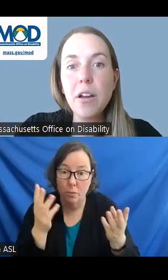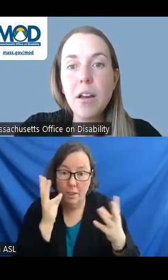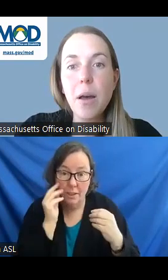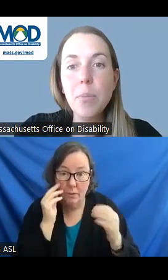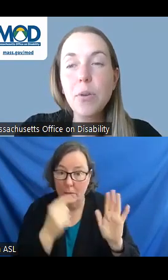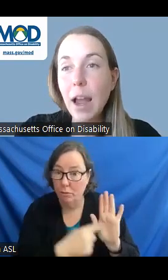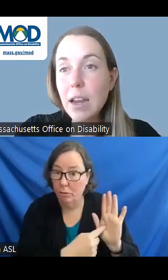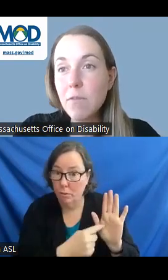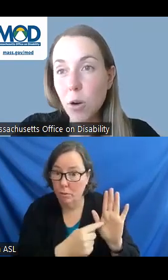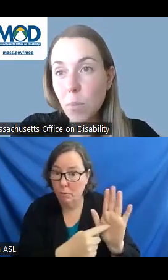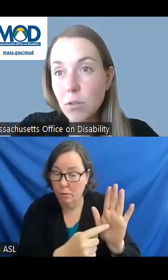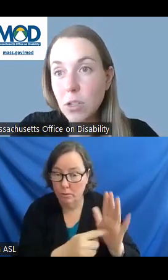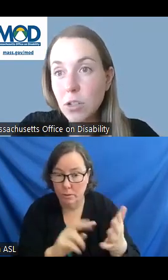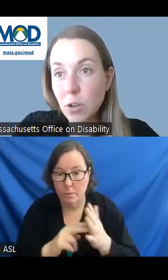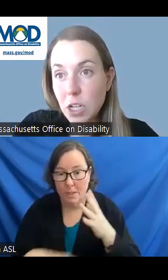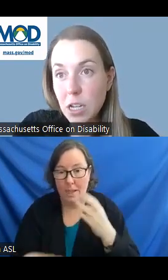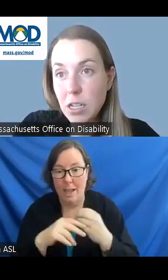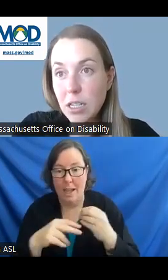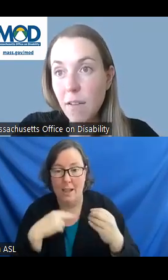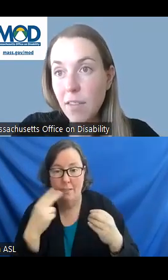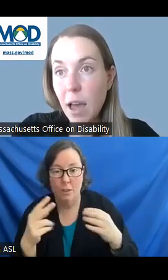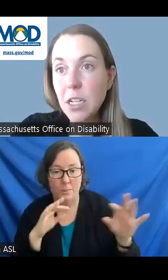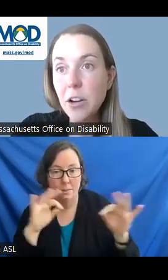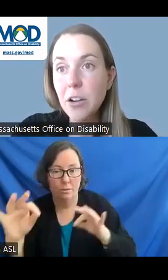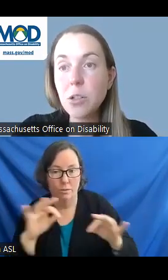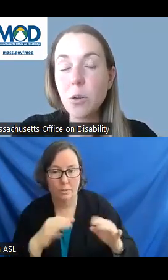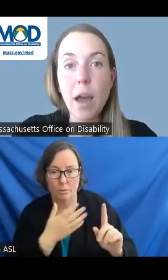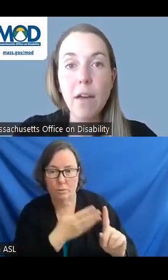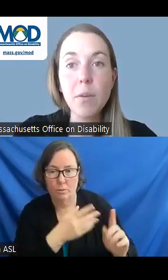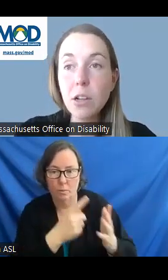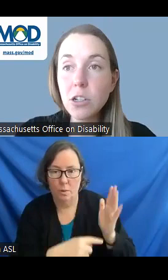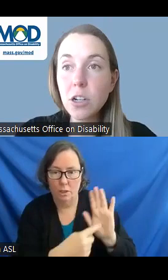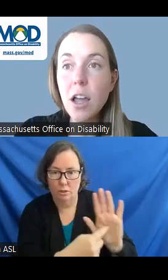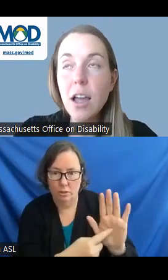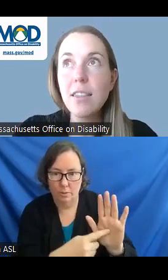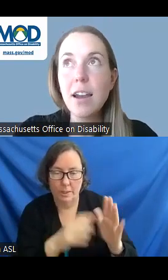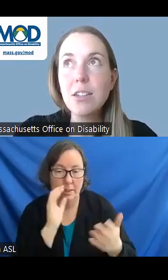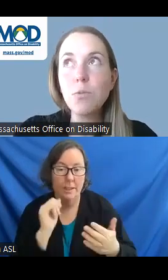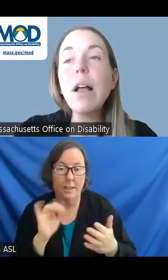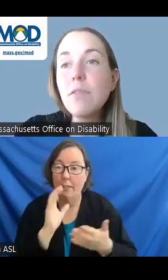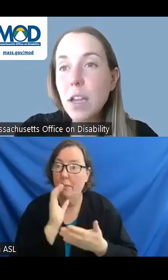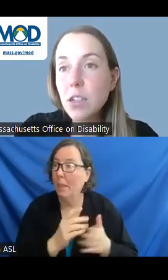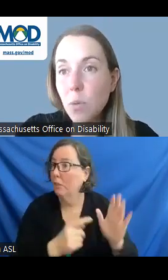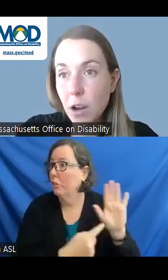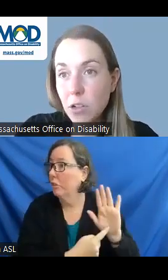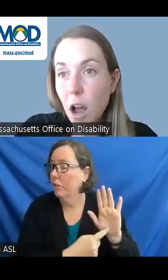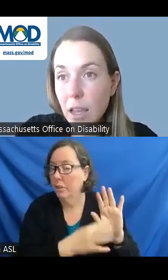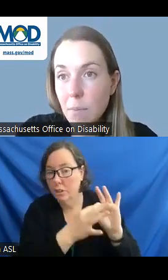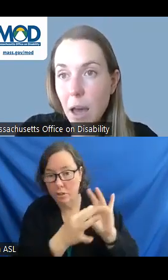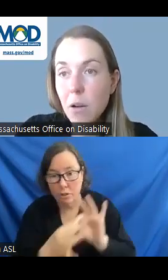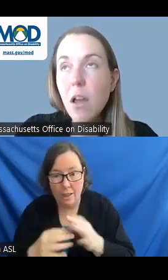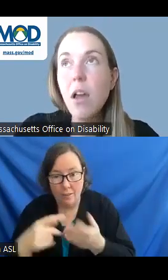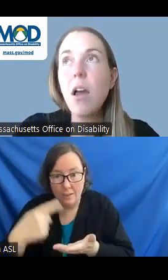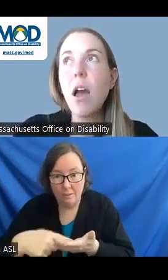you're providing verbal descriptions of that material. So if you have a picture that is relevant to what you're